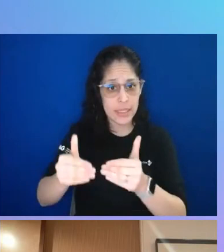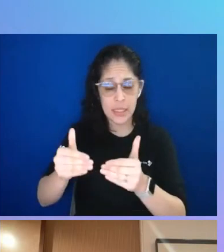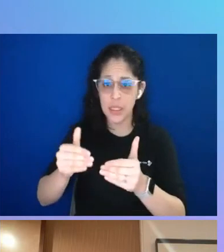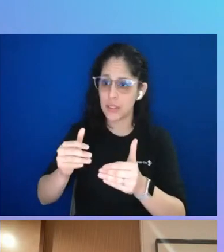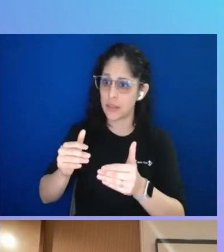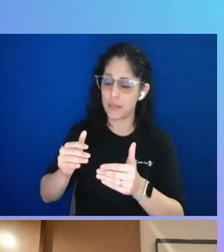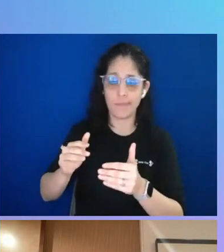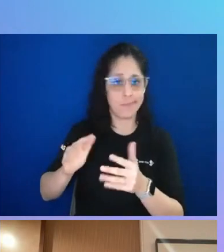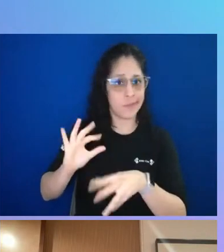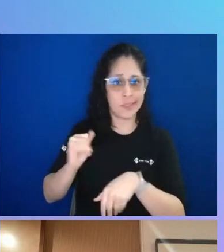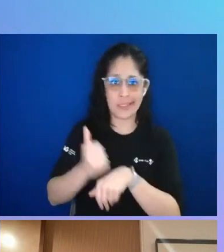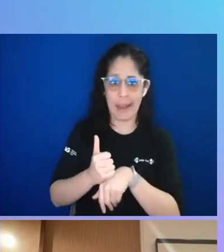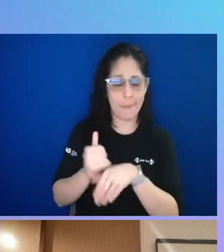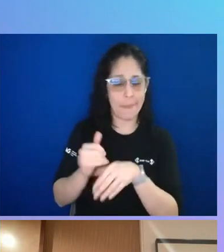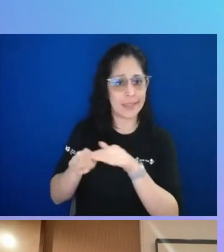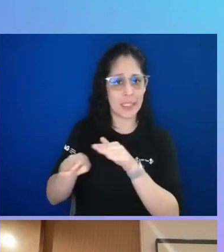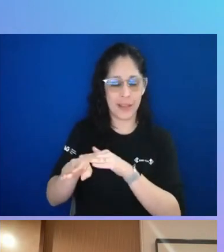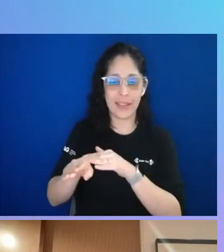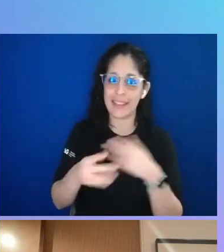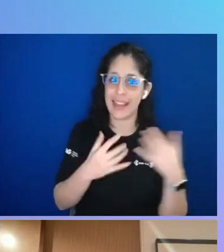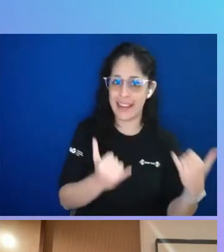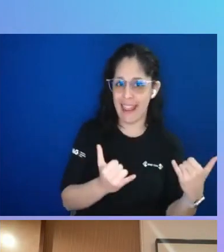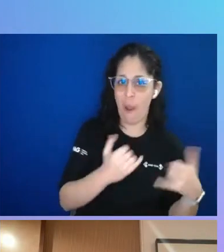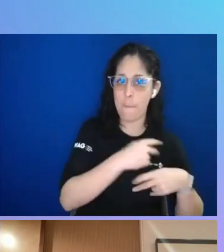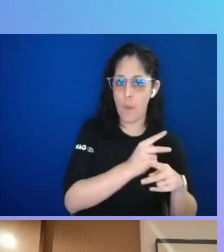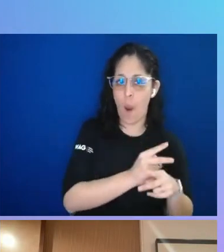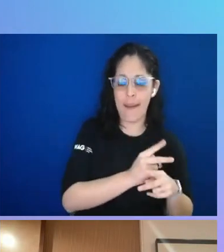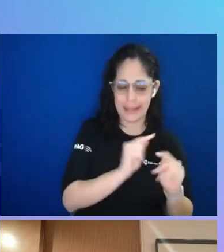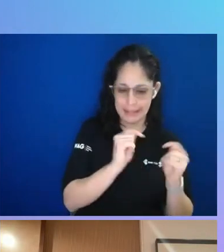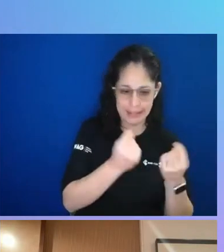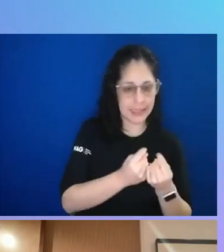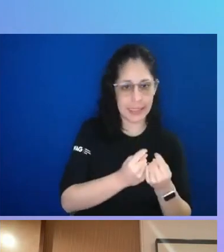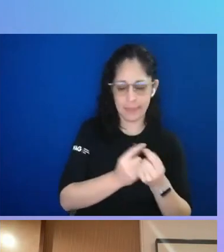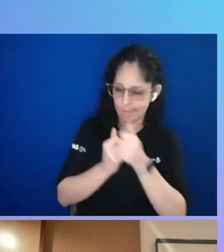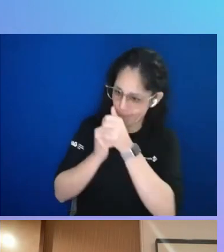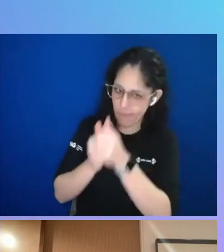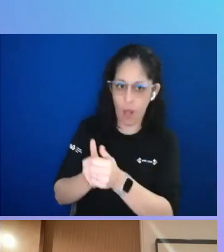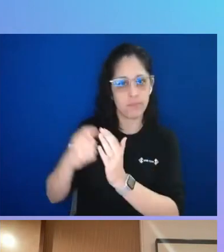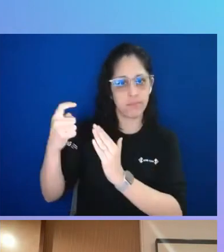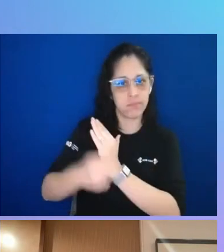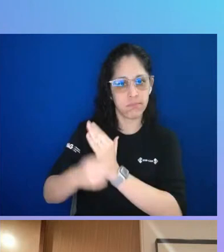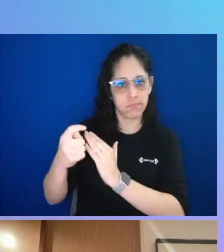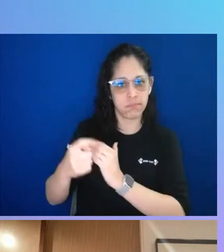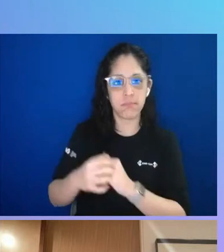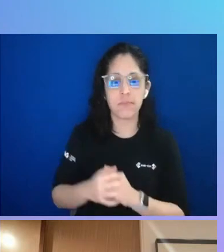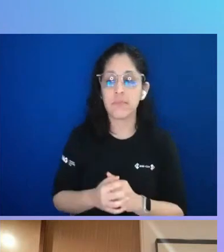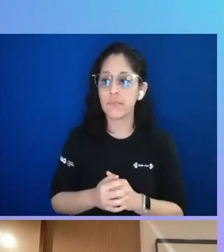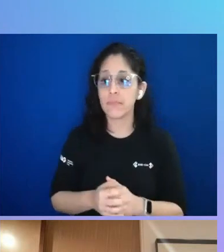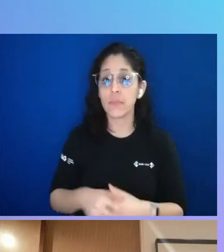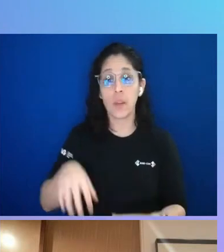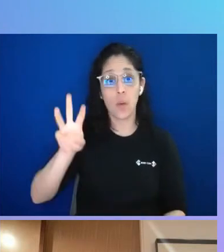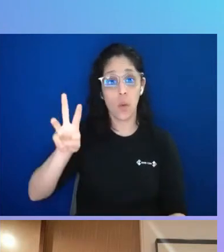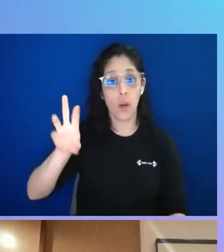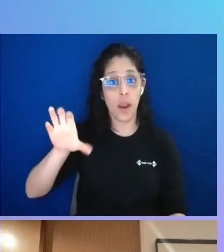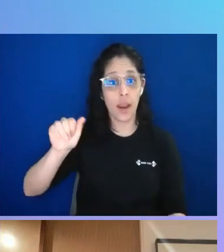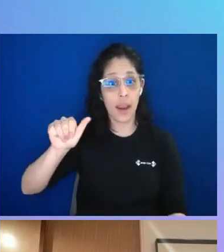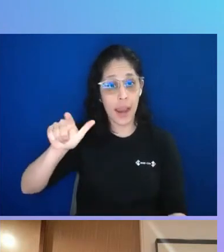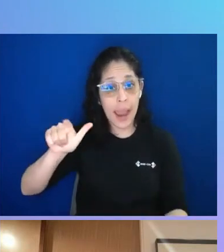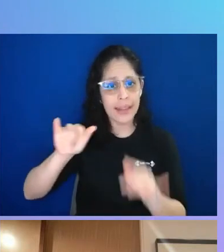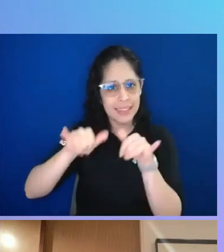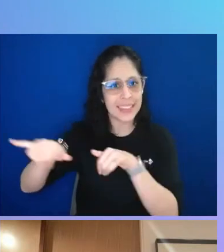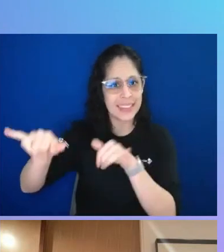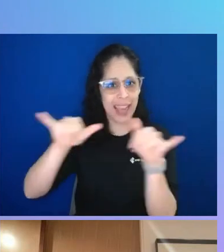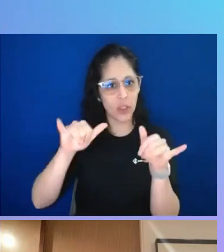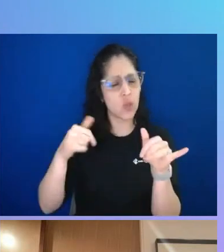follows today. We strive to go above and beyond WCAG standards and deliver an